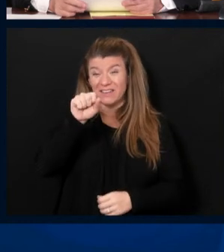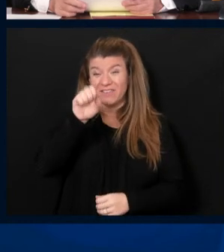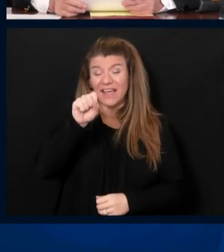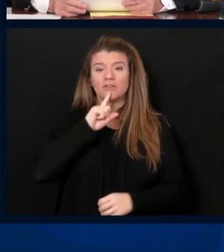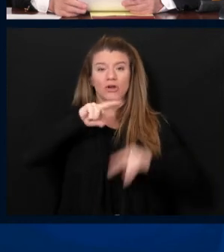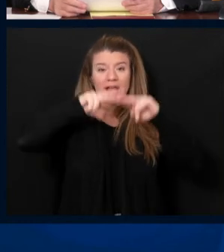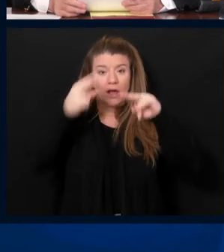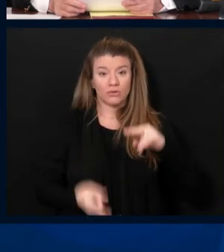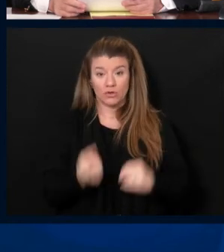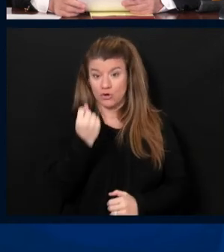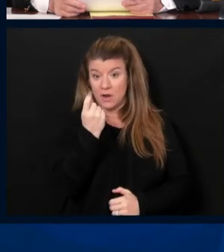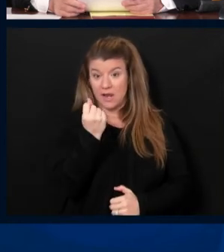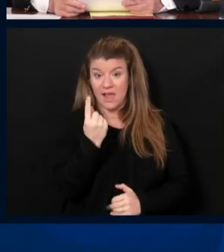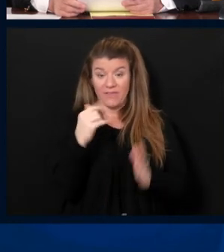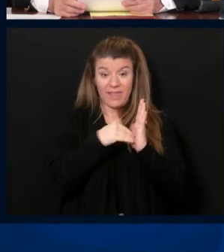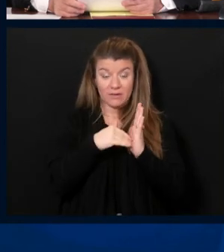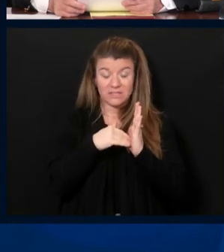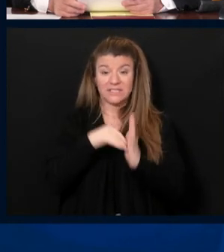to